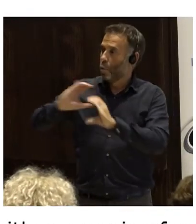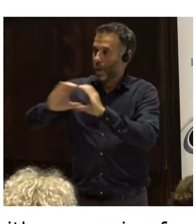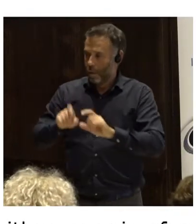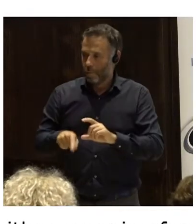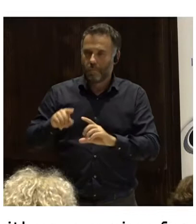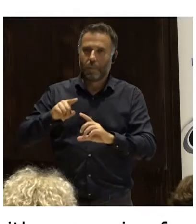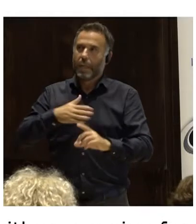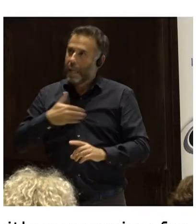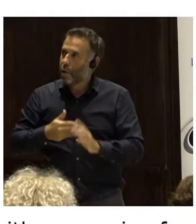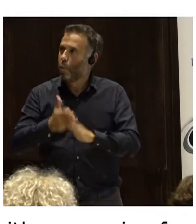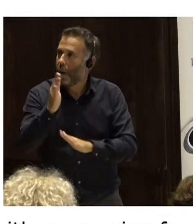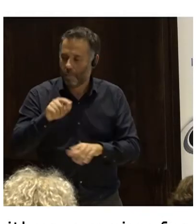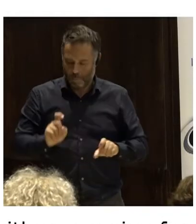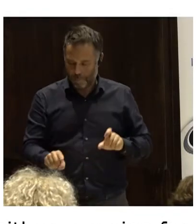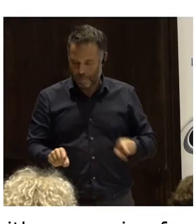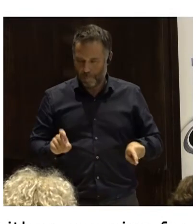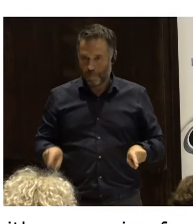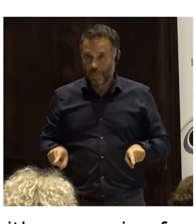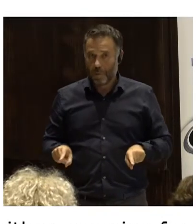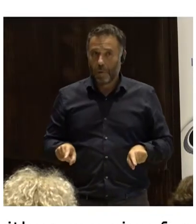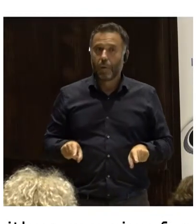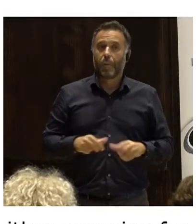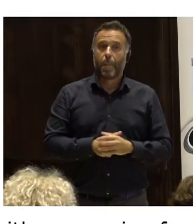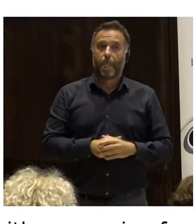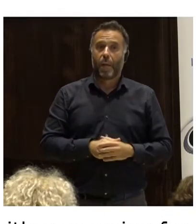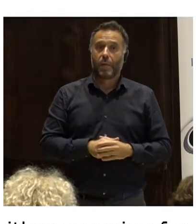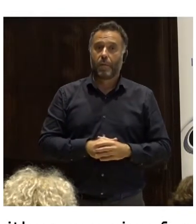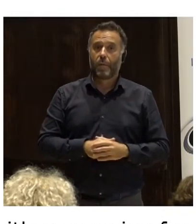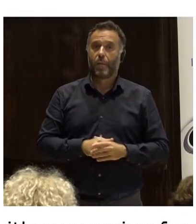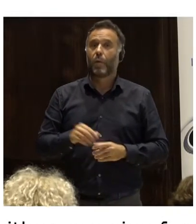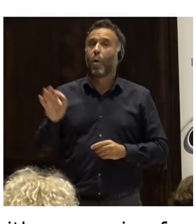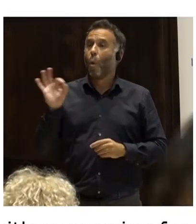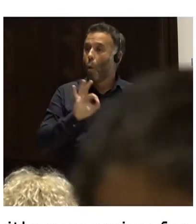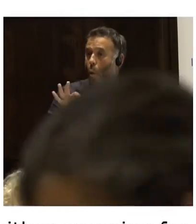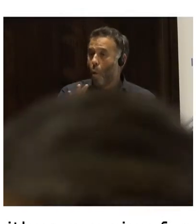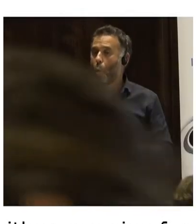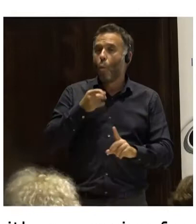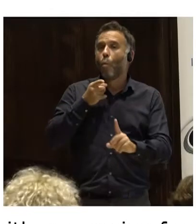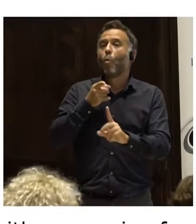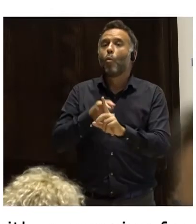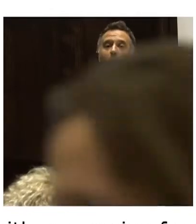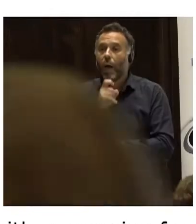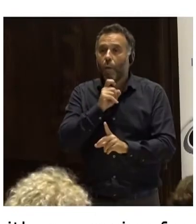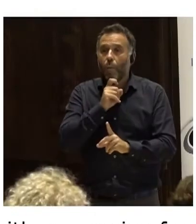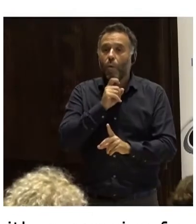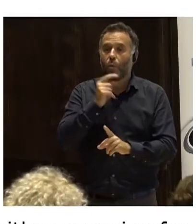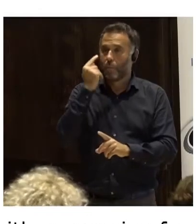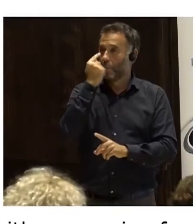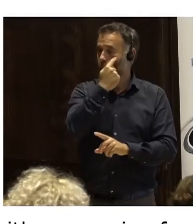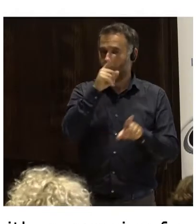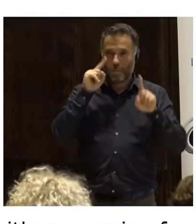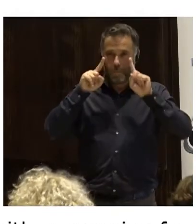PC, do you call it? Eye gazing through a PCI. So very, let us